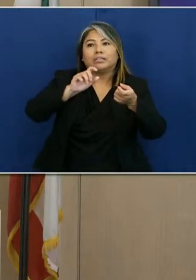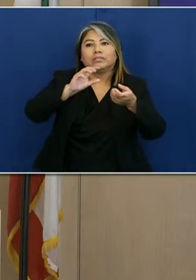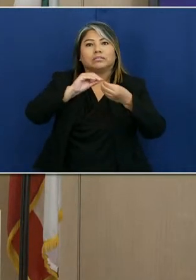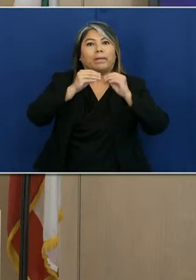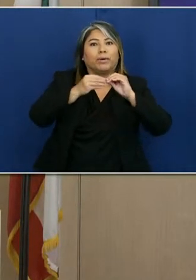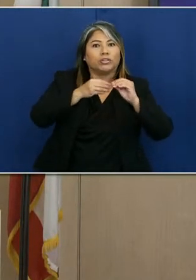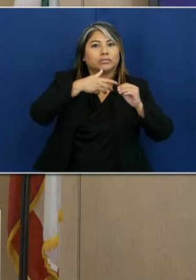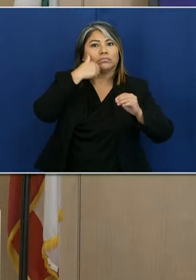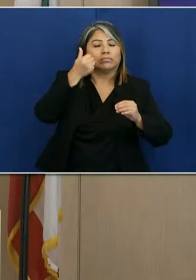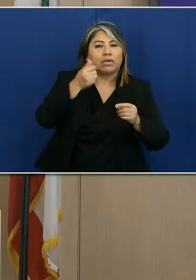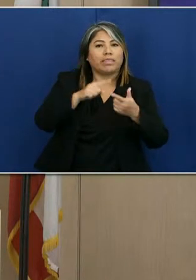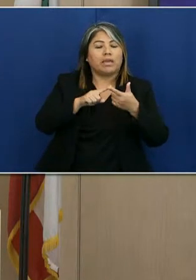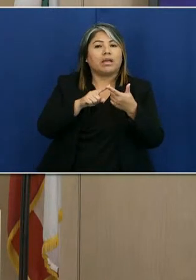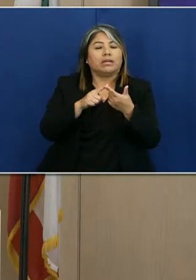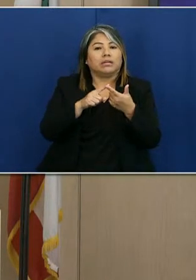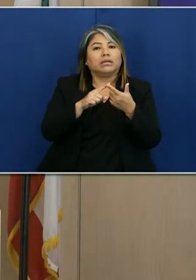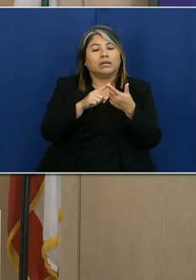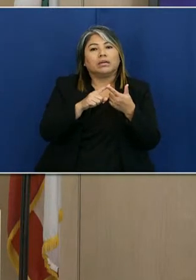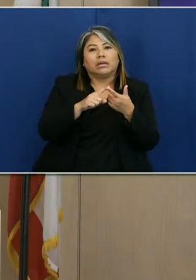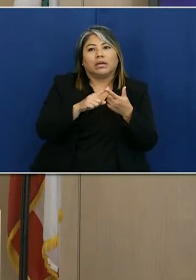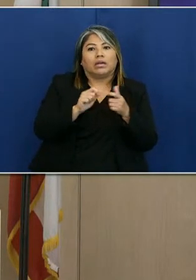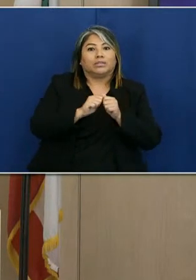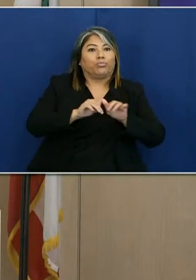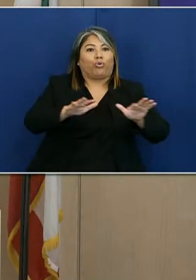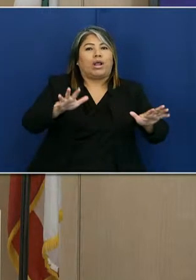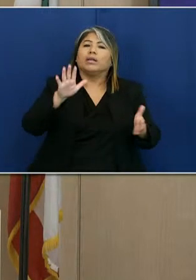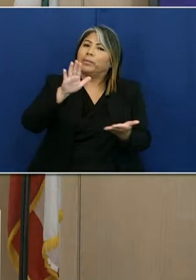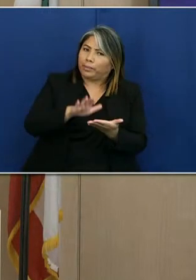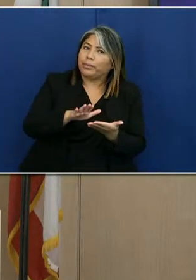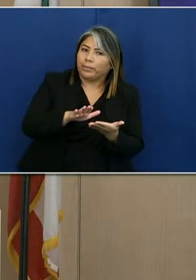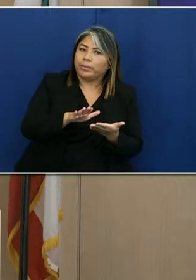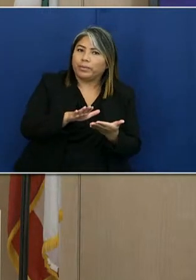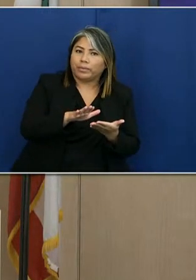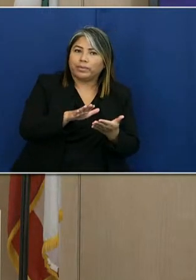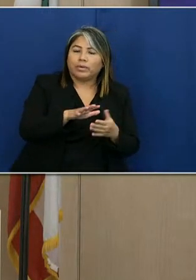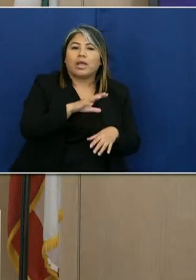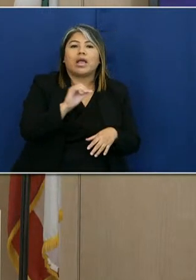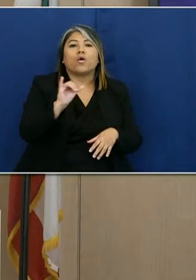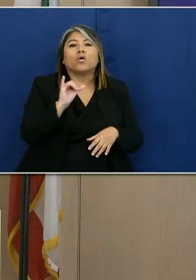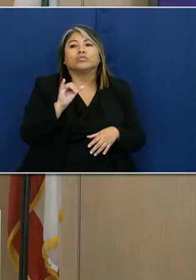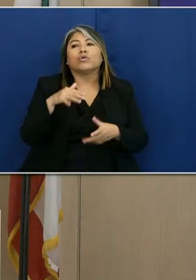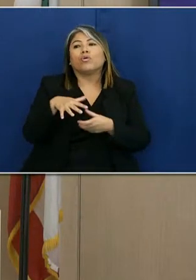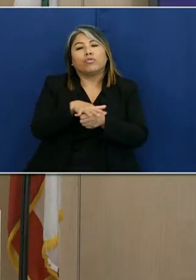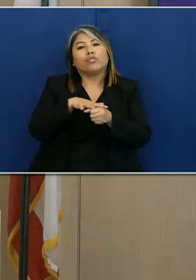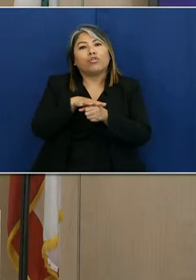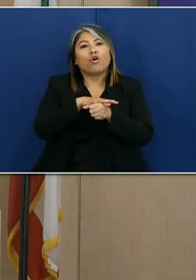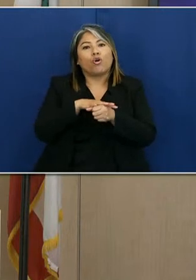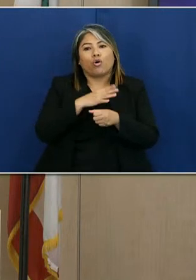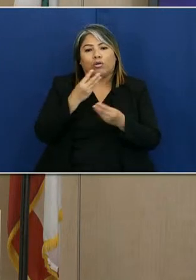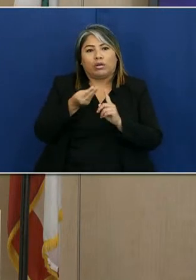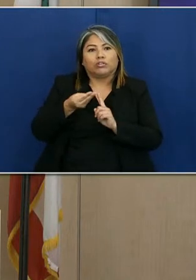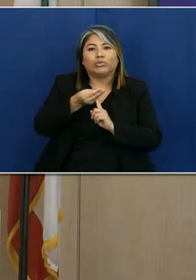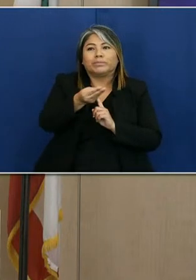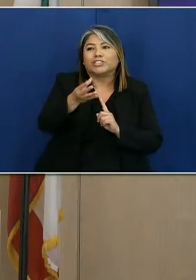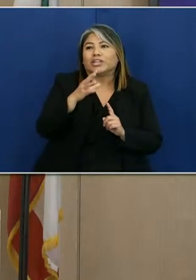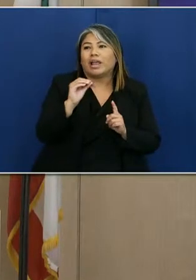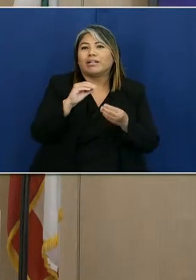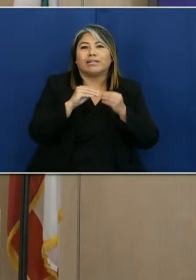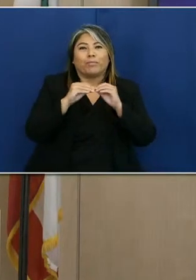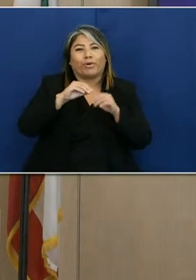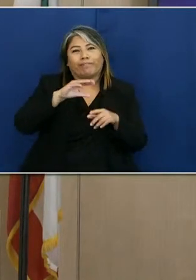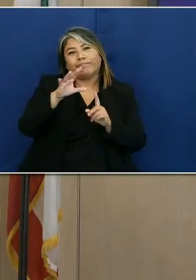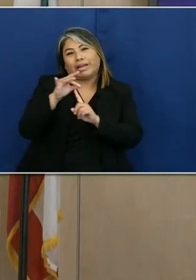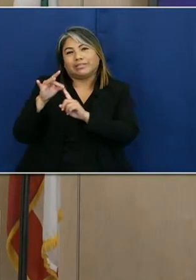and help to decrease the spread of COVID-19 and decrease the local transmission and number of